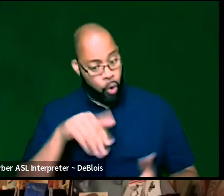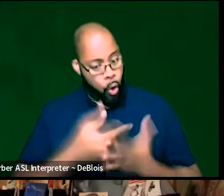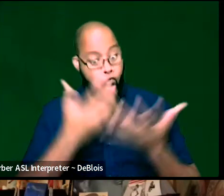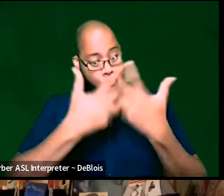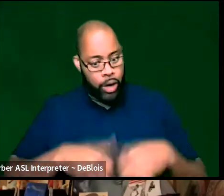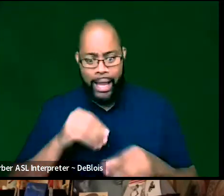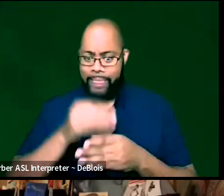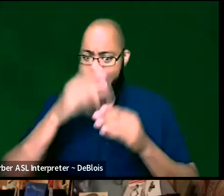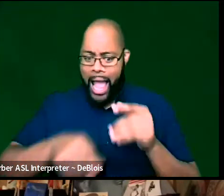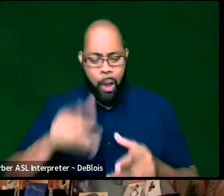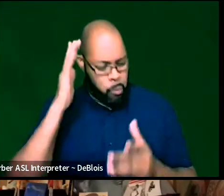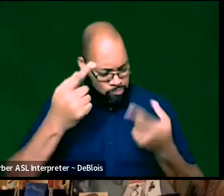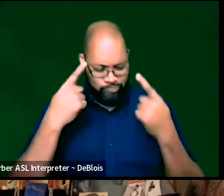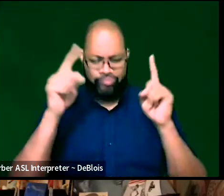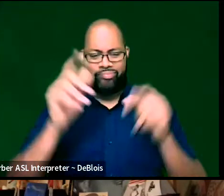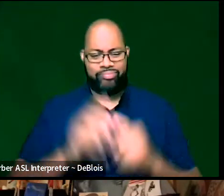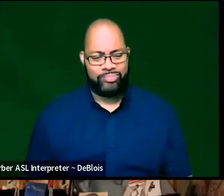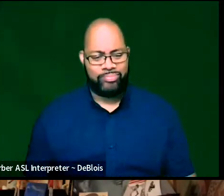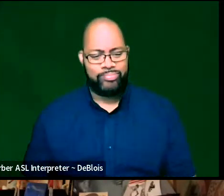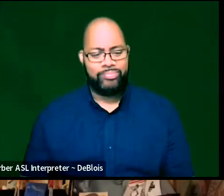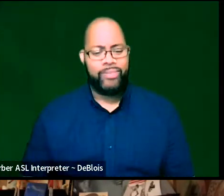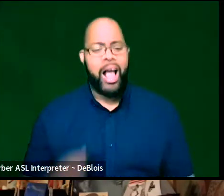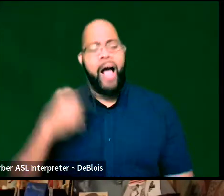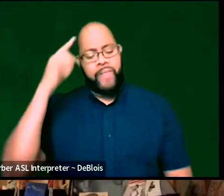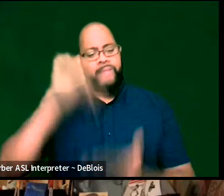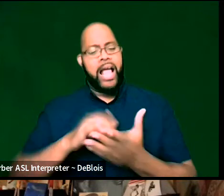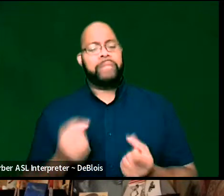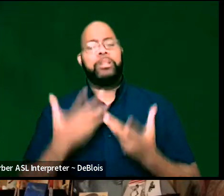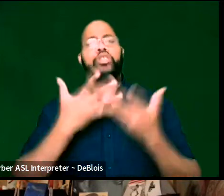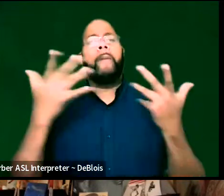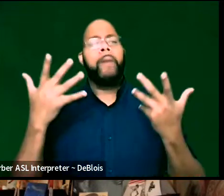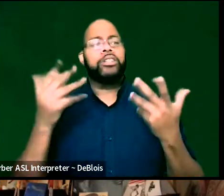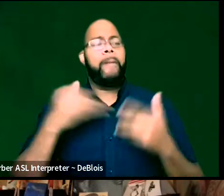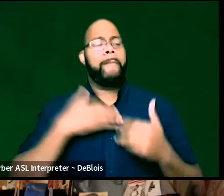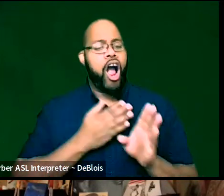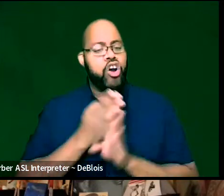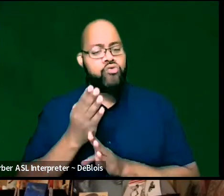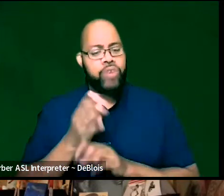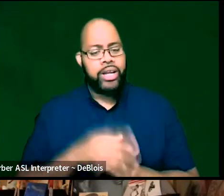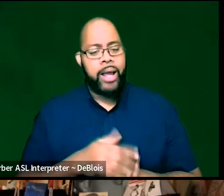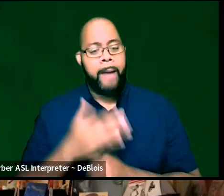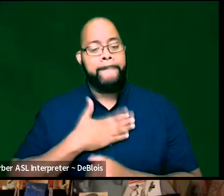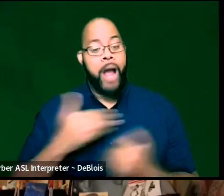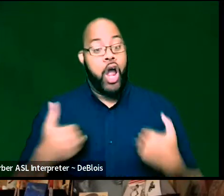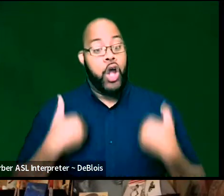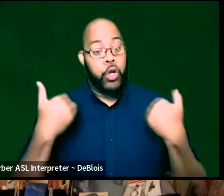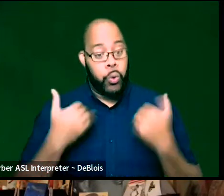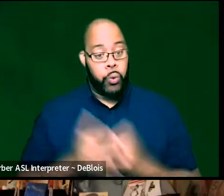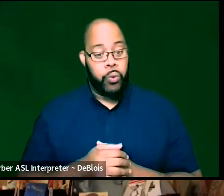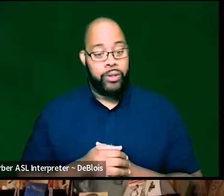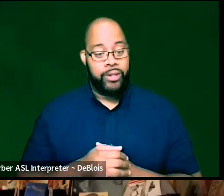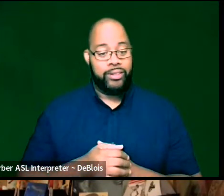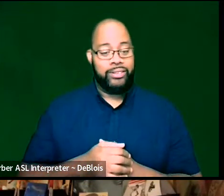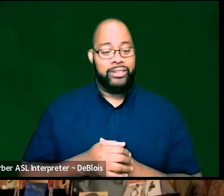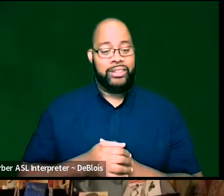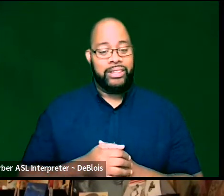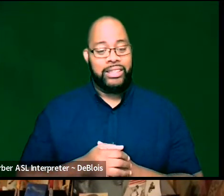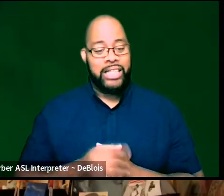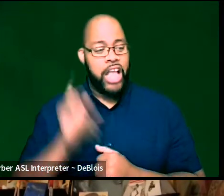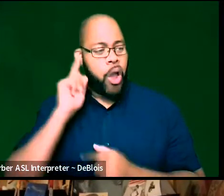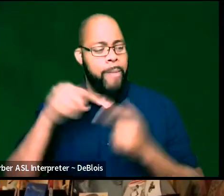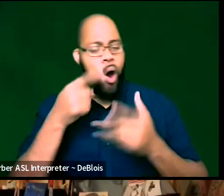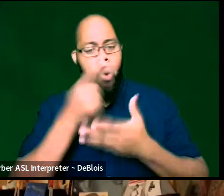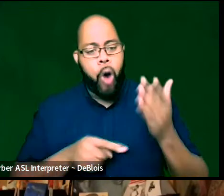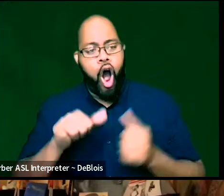in the end. I think that I spent so much of my career and my youth caring about